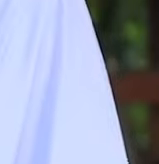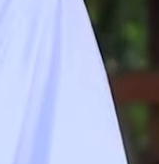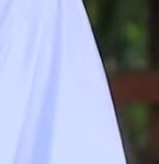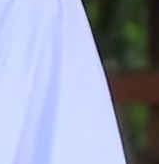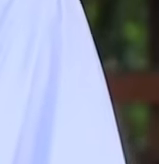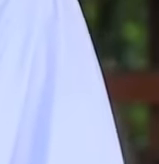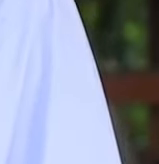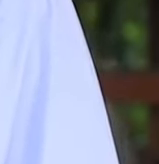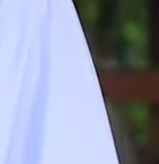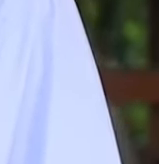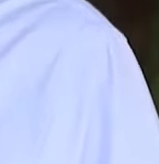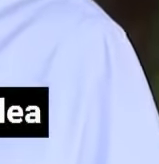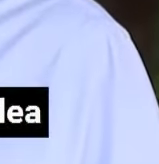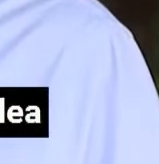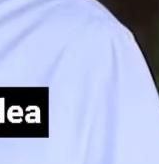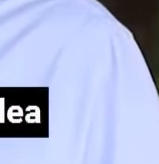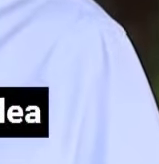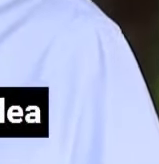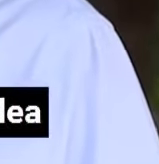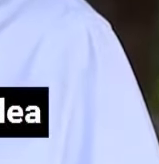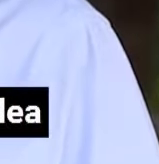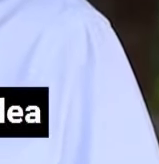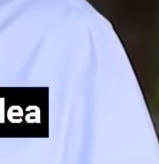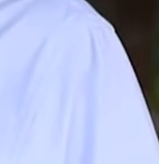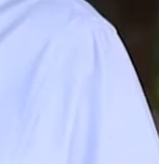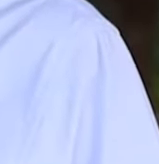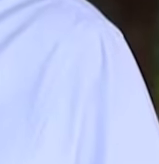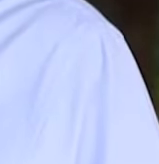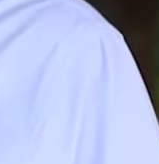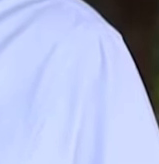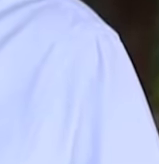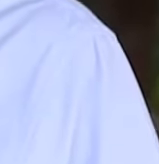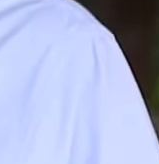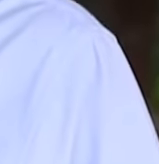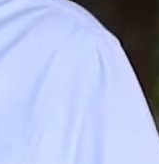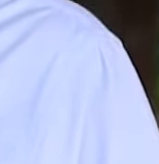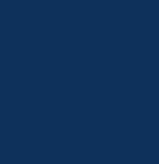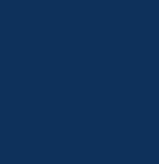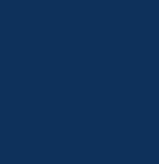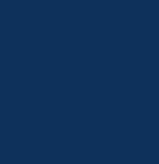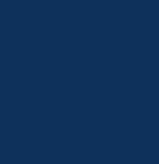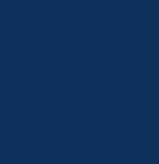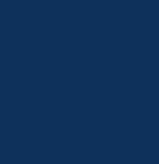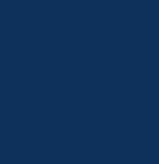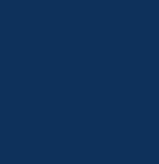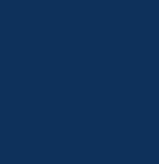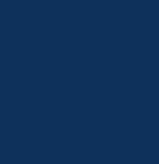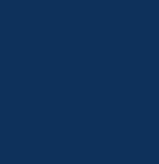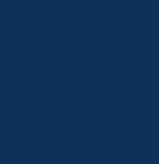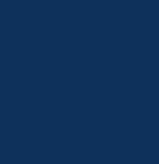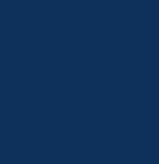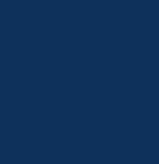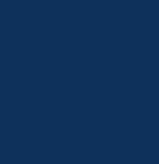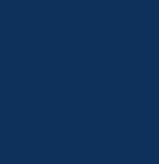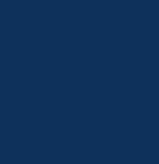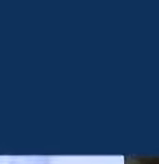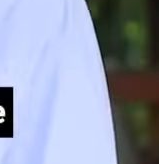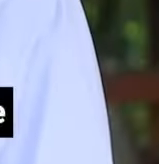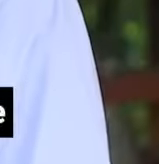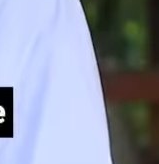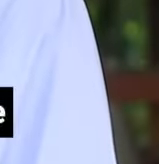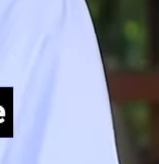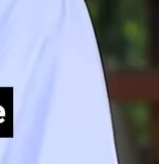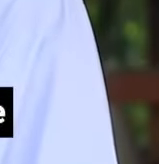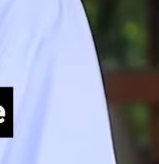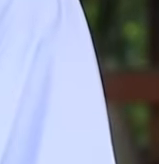Hi, I'm Howie Severino. My colleagues and I developed this idea of creating a podcast as a safe space for sharing insights with